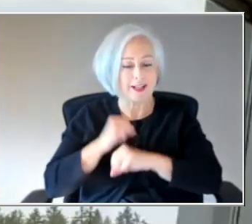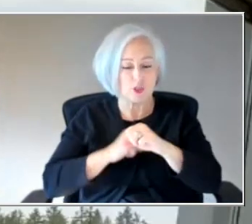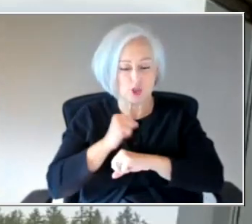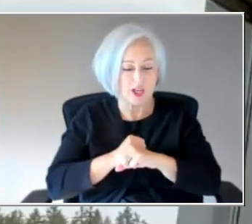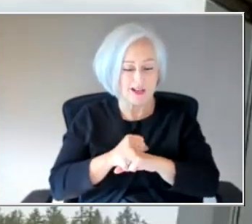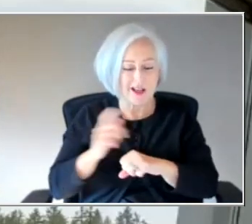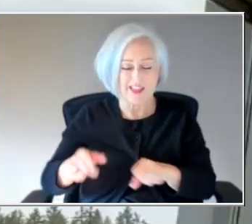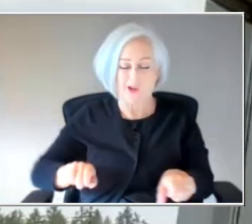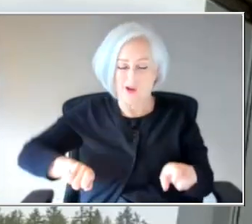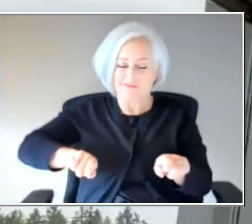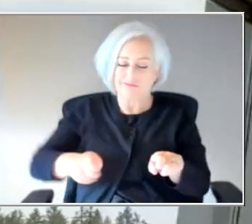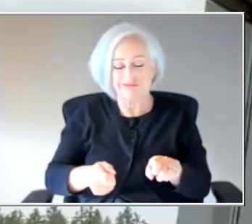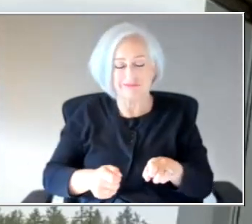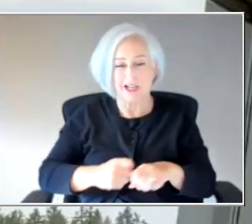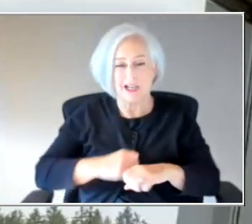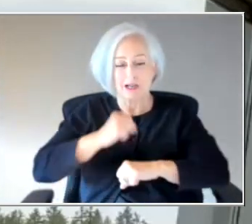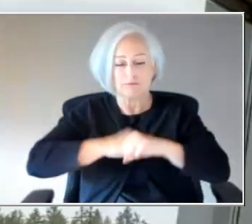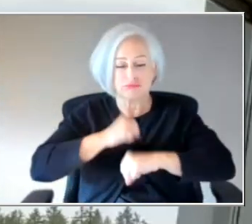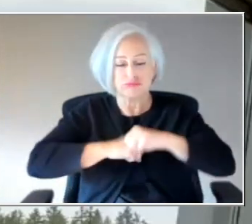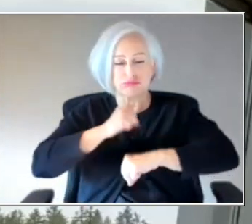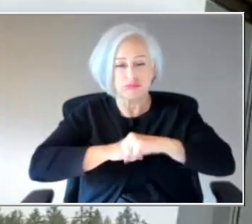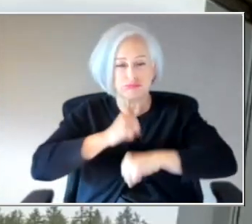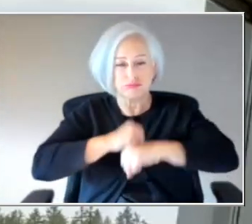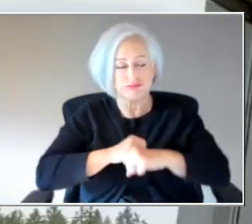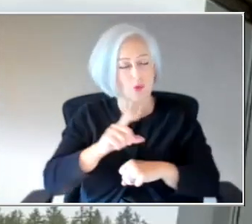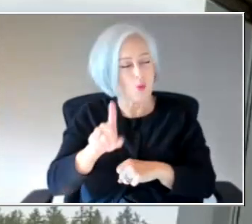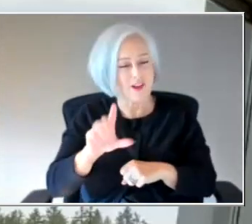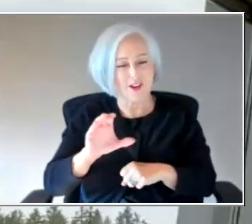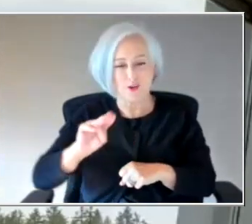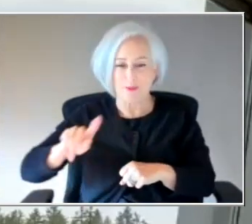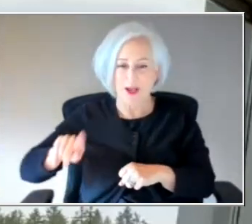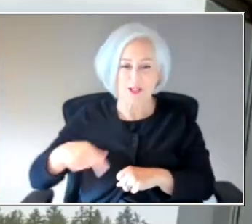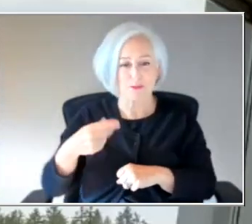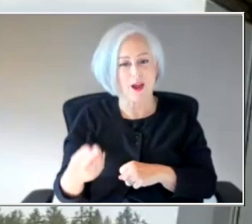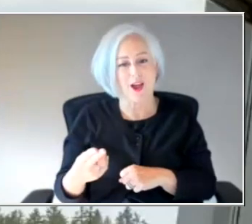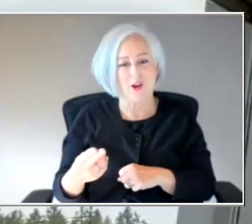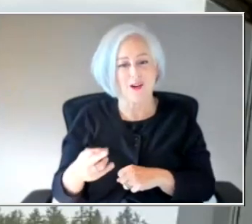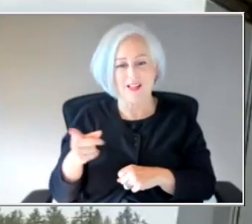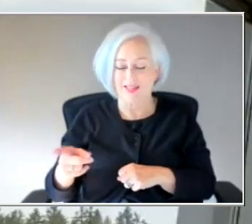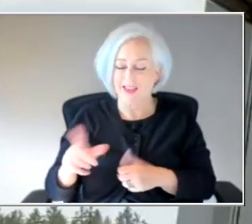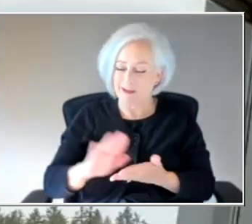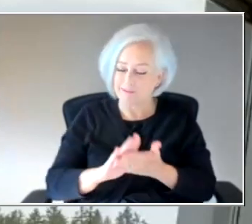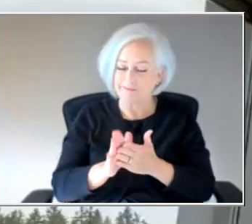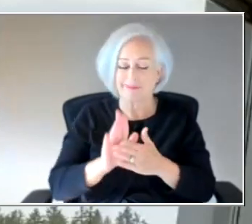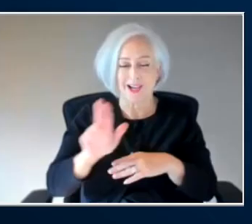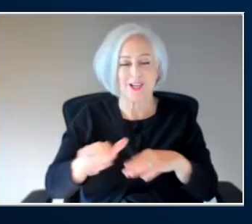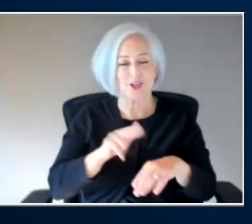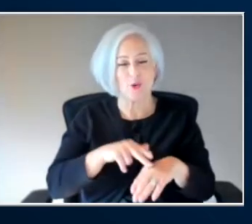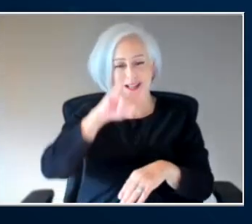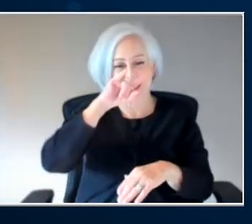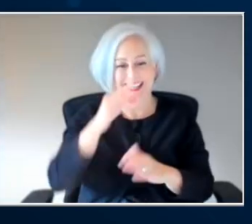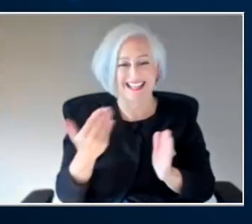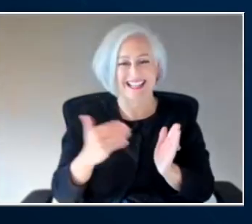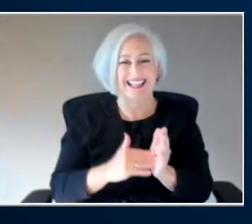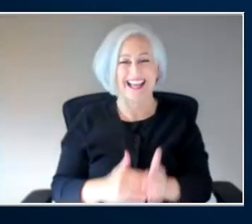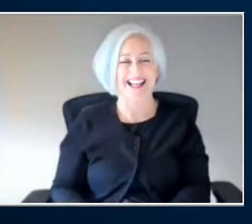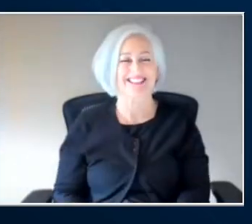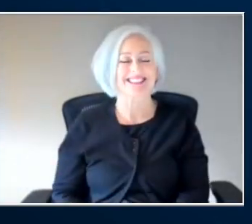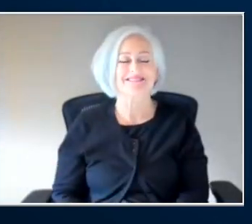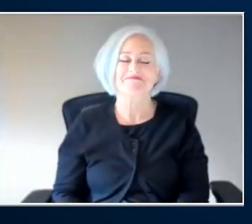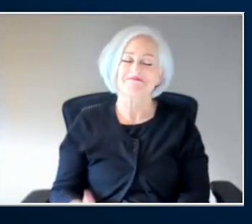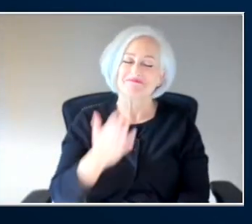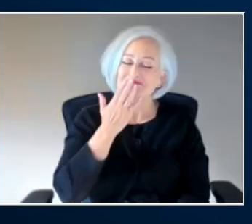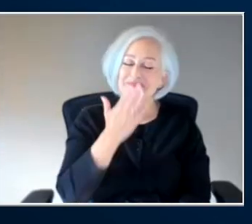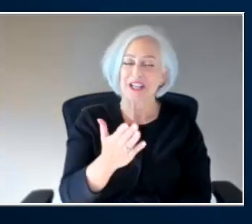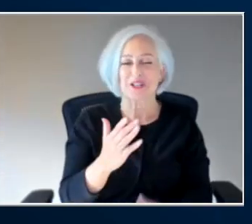hour. And that's the beauty about this, is they get back to being a normal child. Dr. Hendrickson, thank you so much.